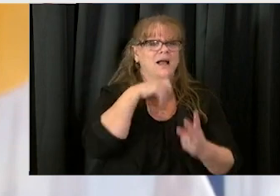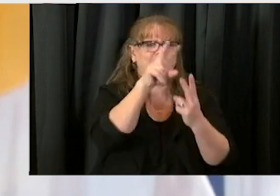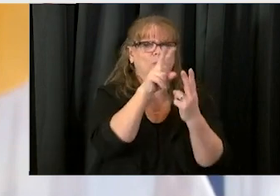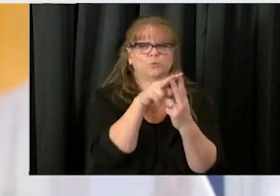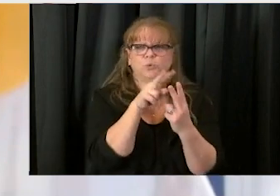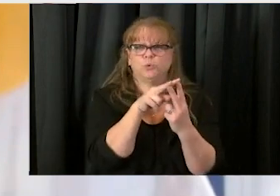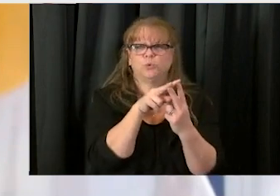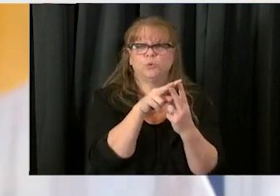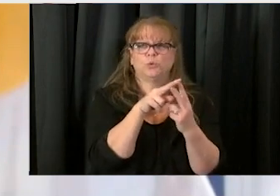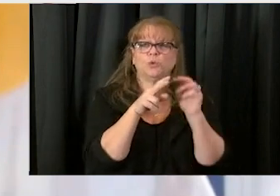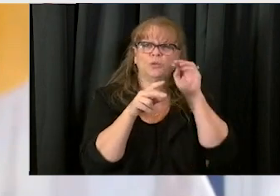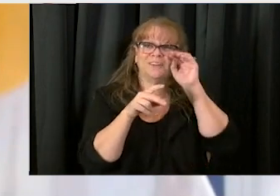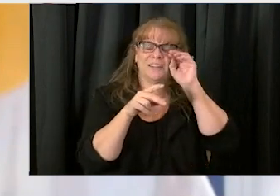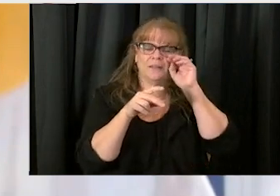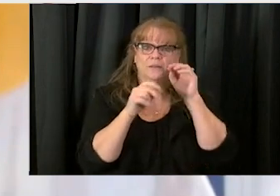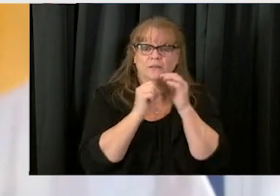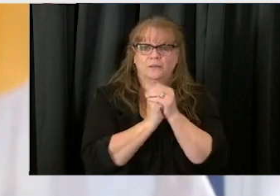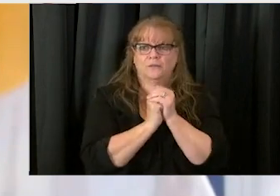more.